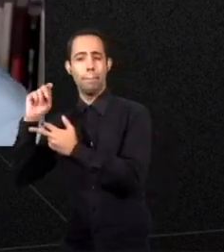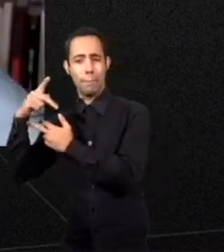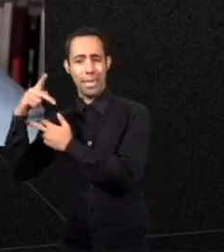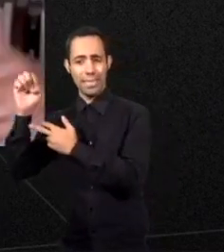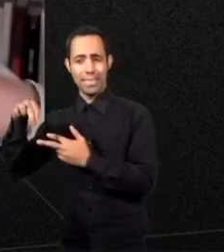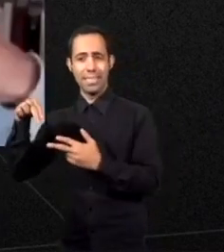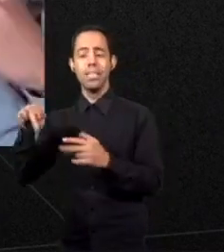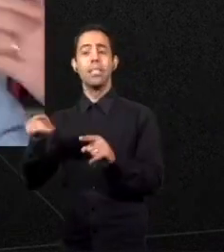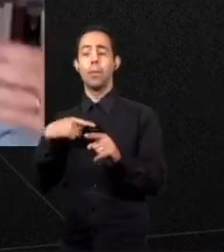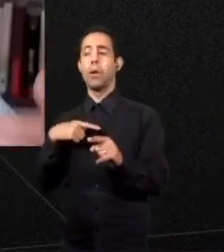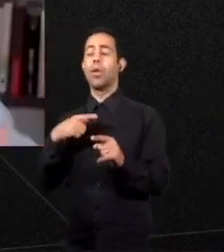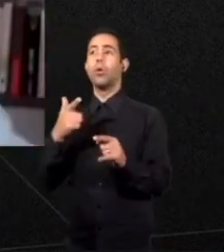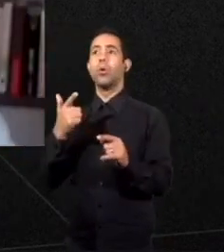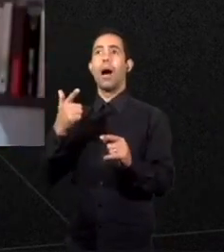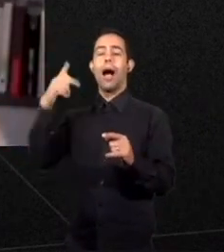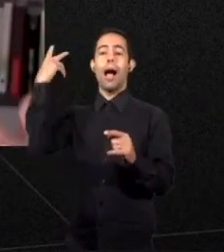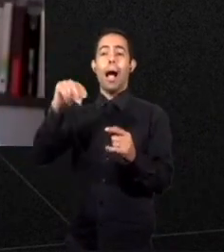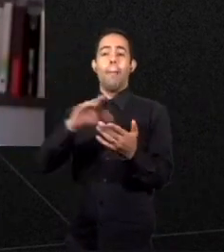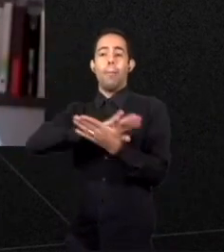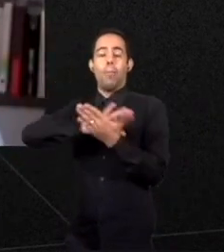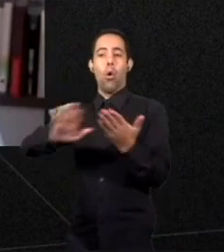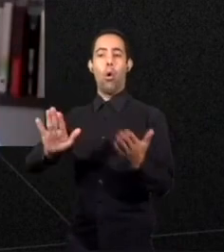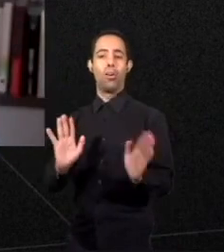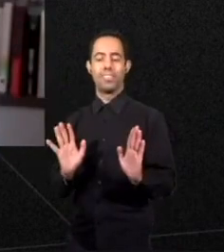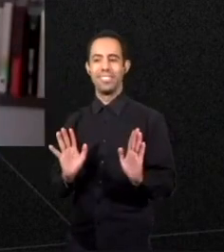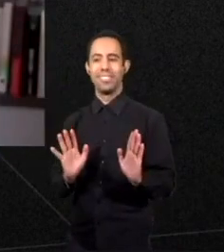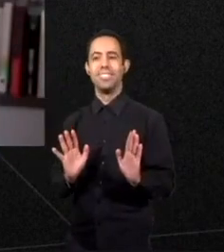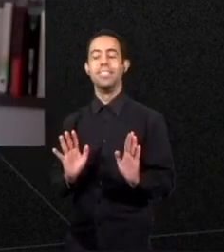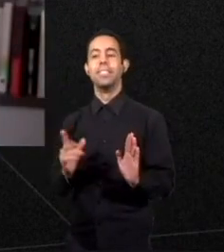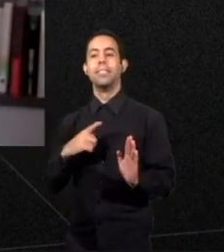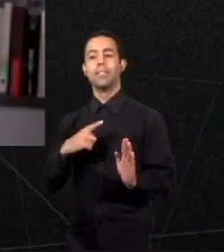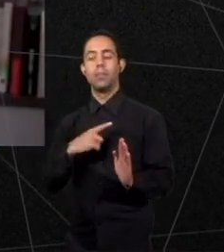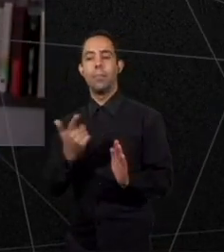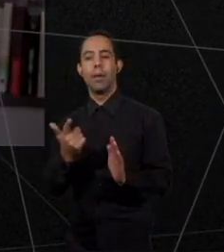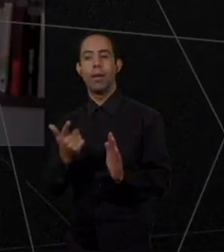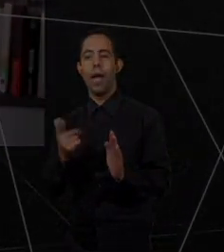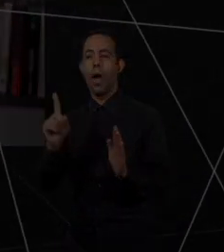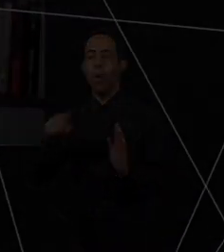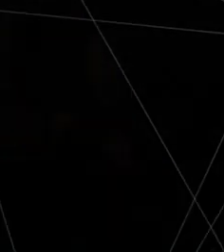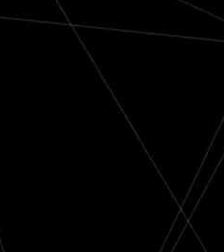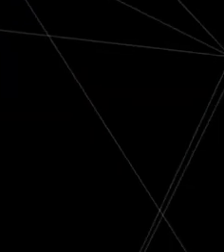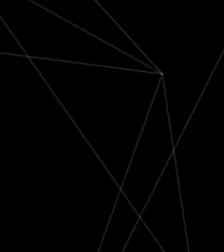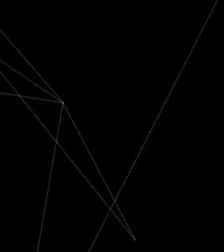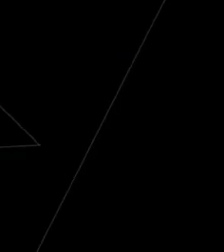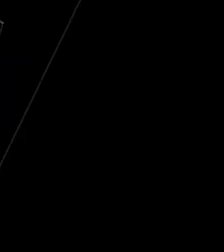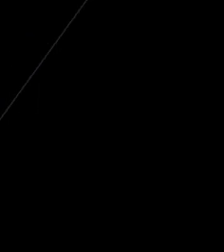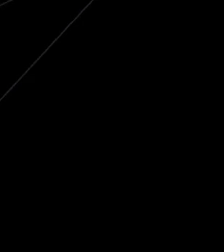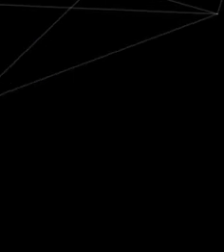upgraded or changed into something different